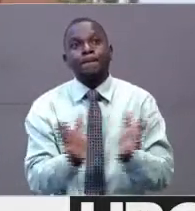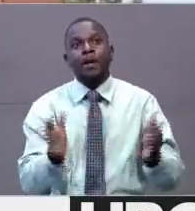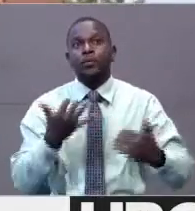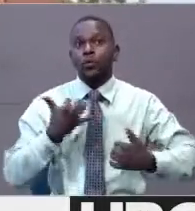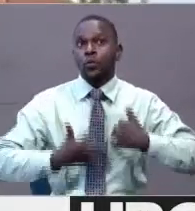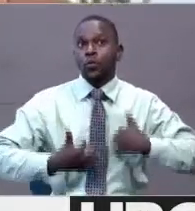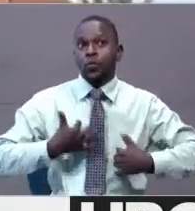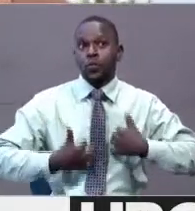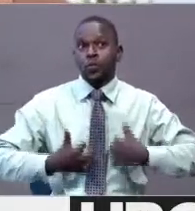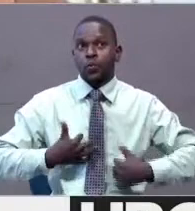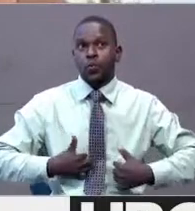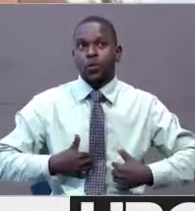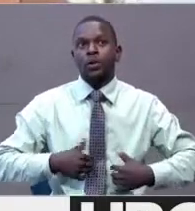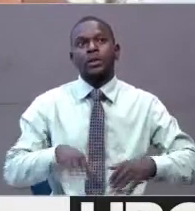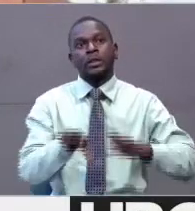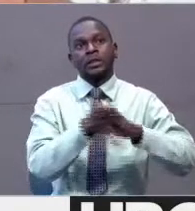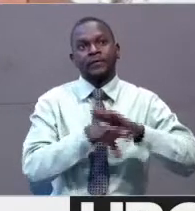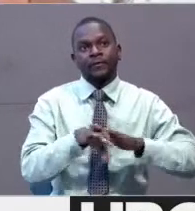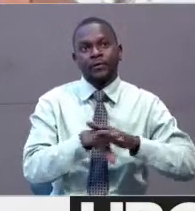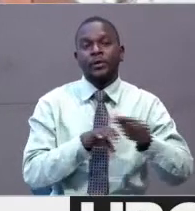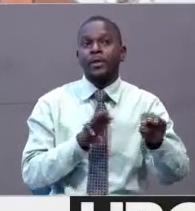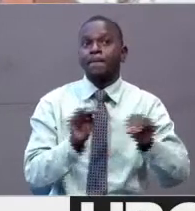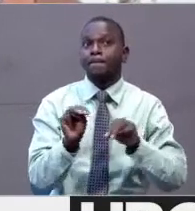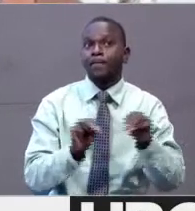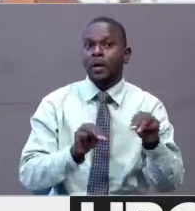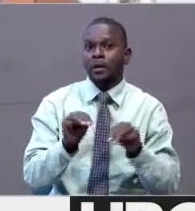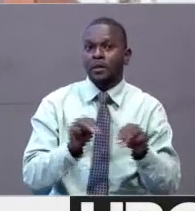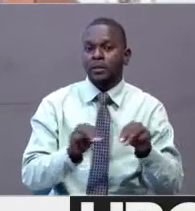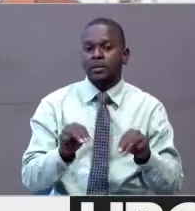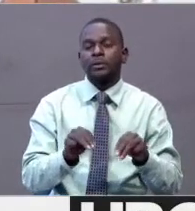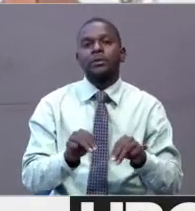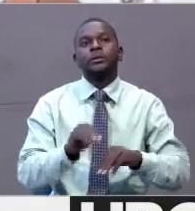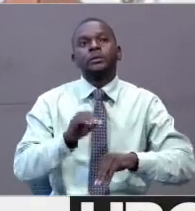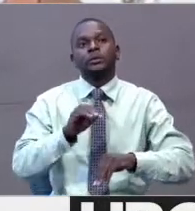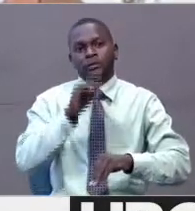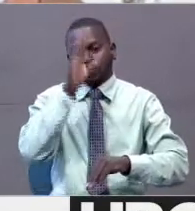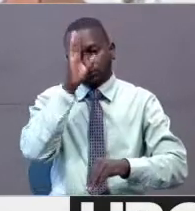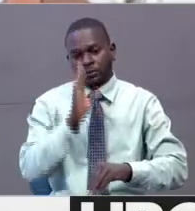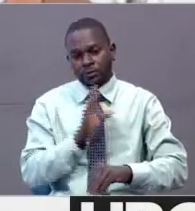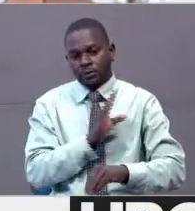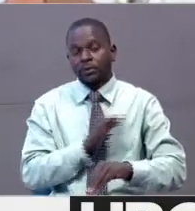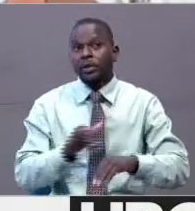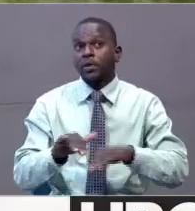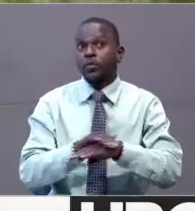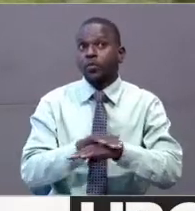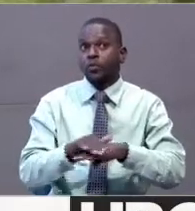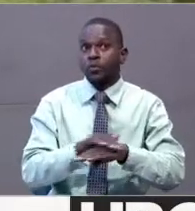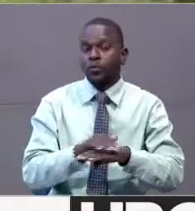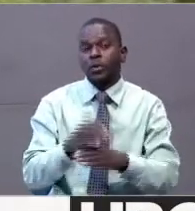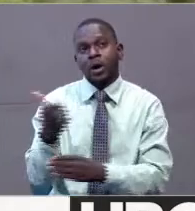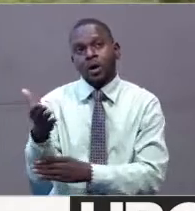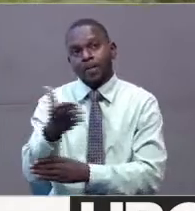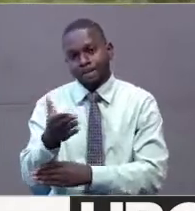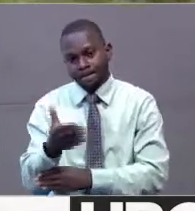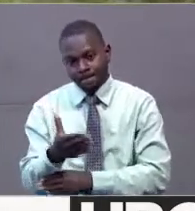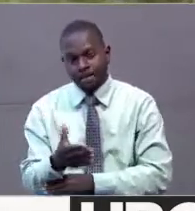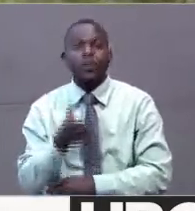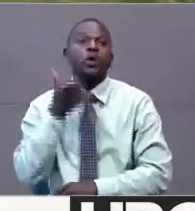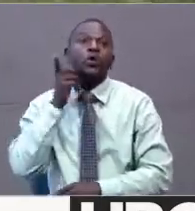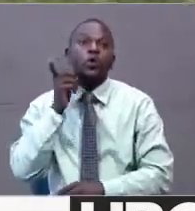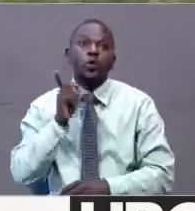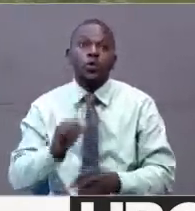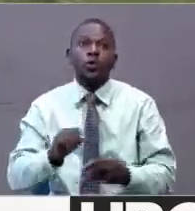interest in environment management. Anglican Diocese and Buganda Region ministers from